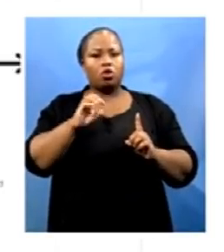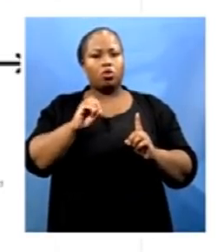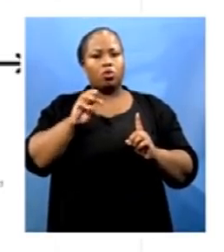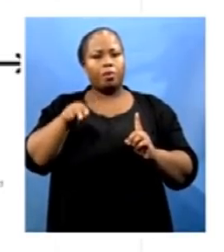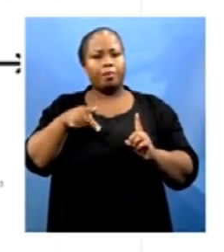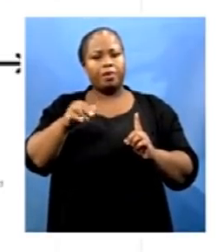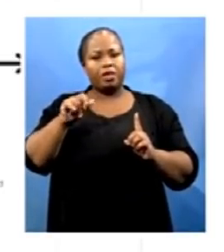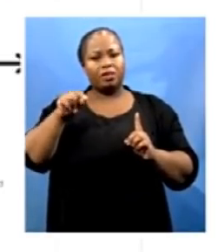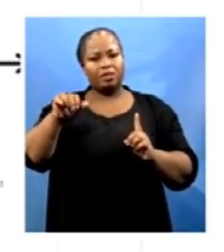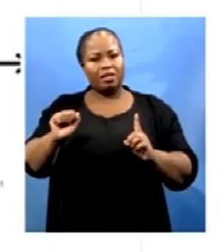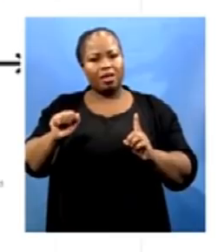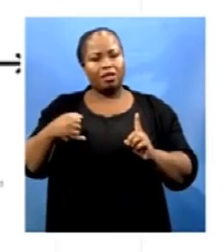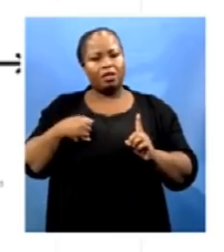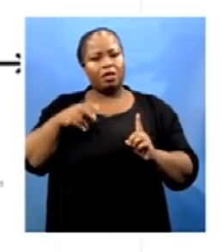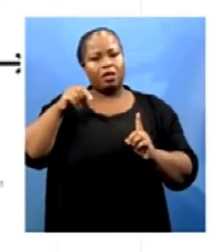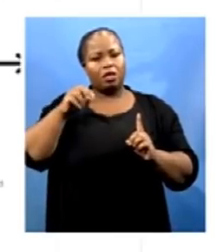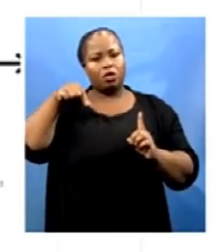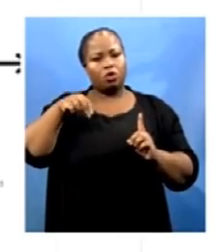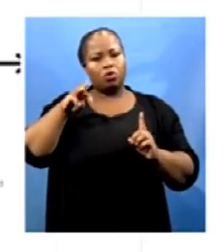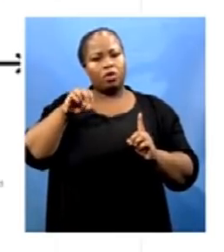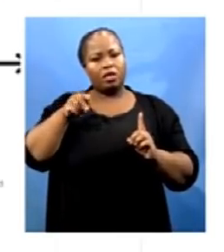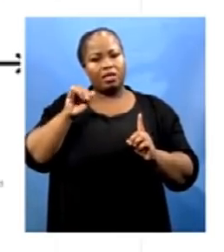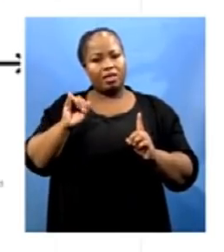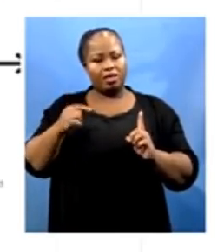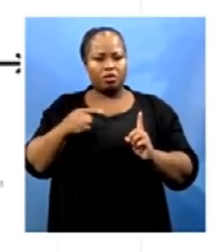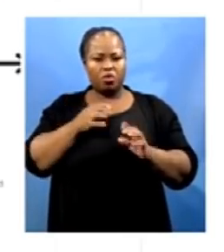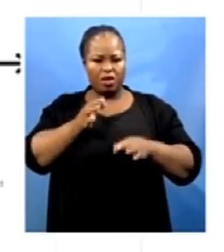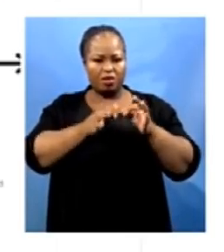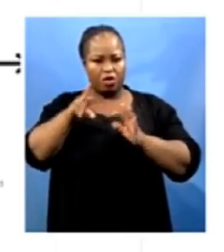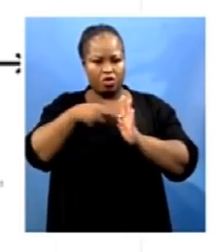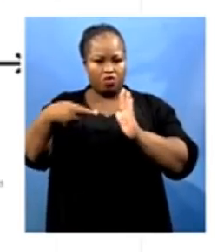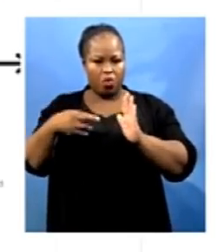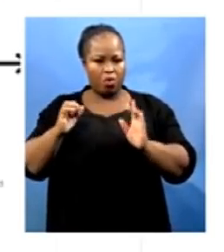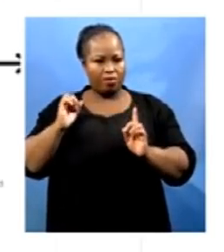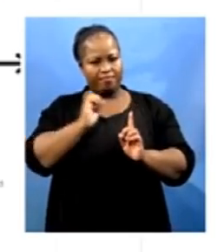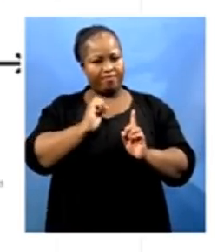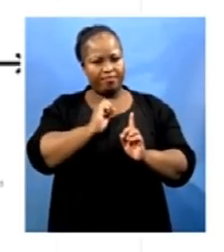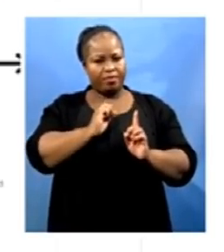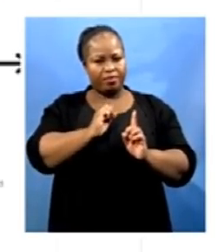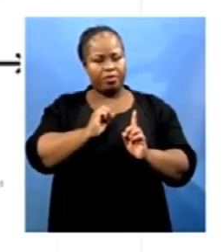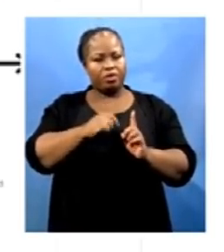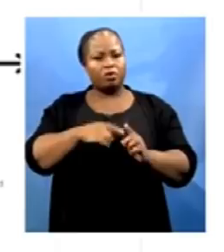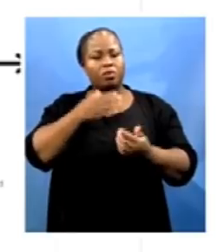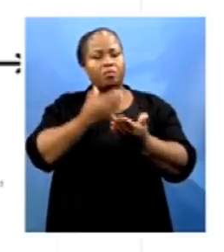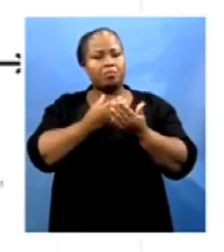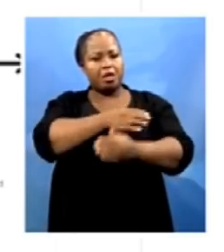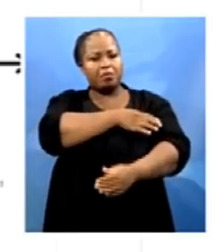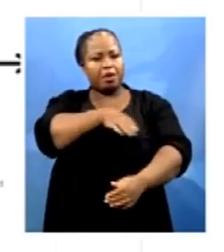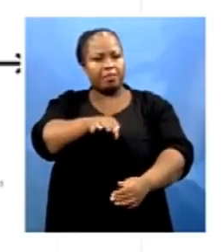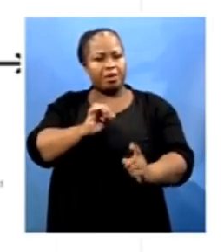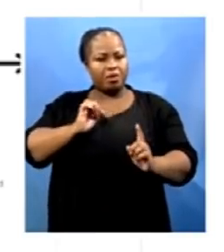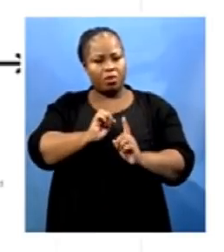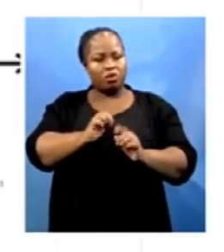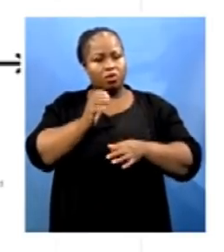role and the fund's approach to fulfilling its mandate, as well as highlighting the progress of our